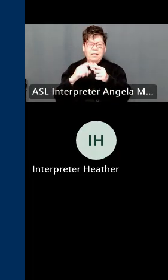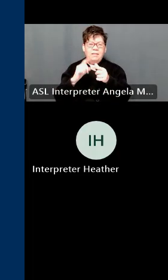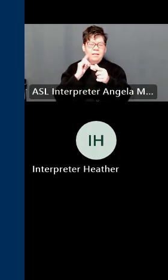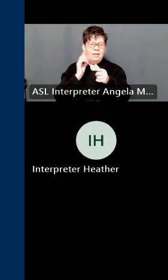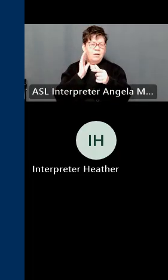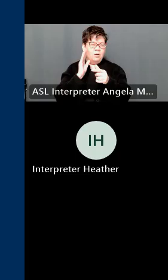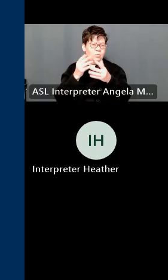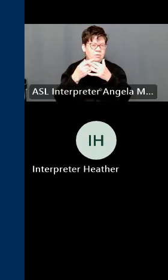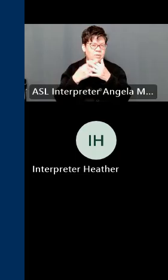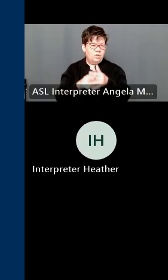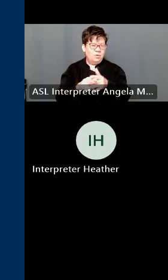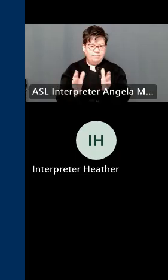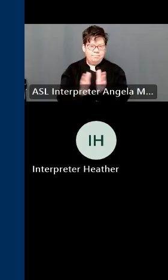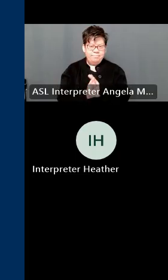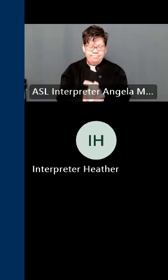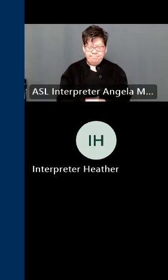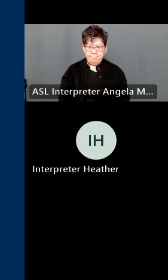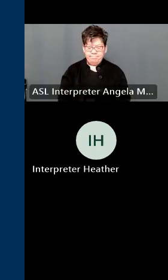started.